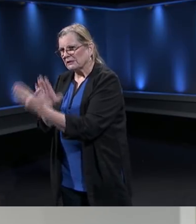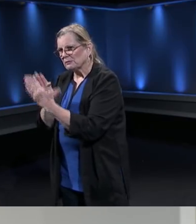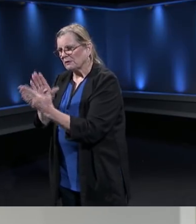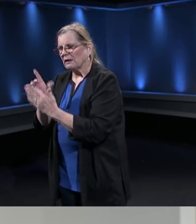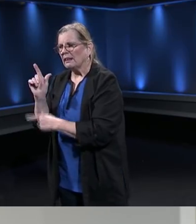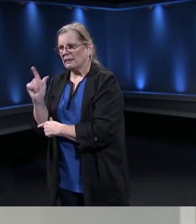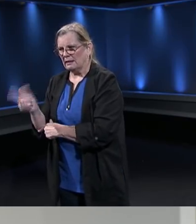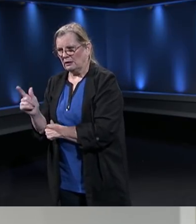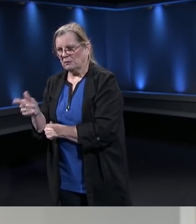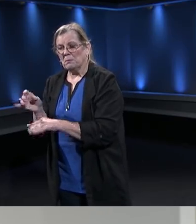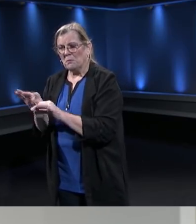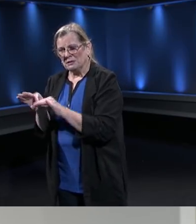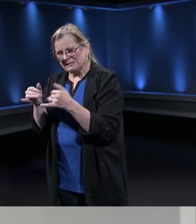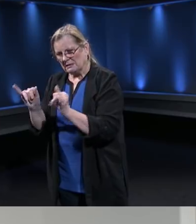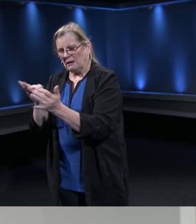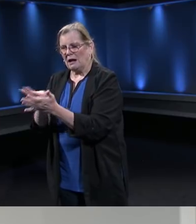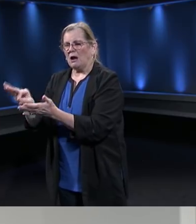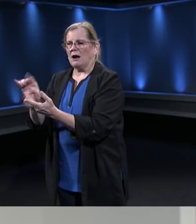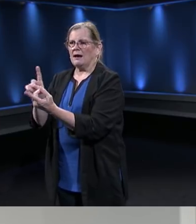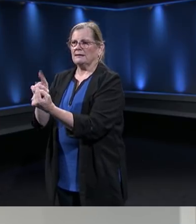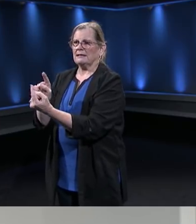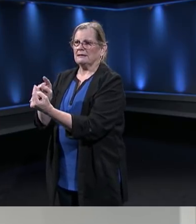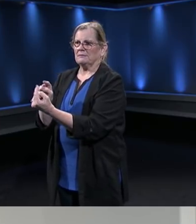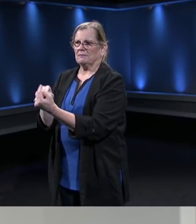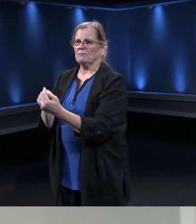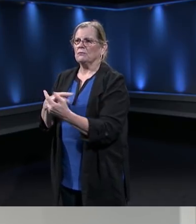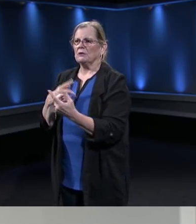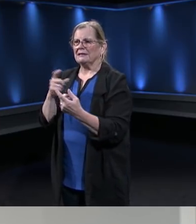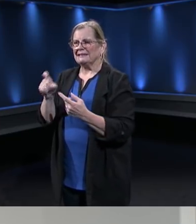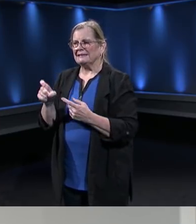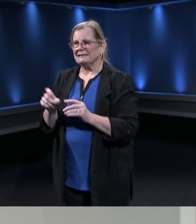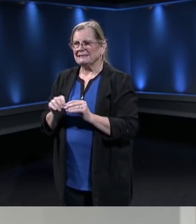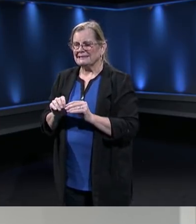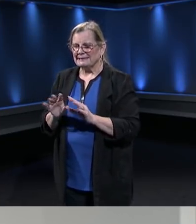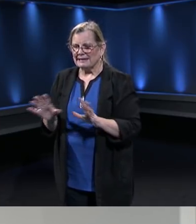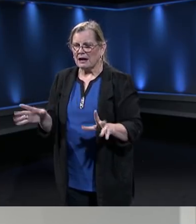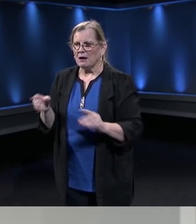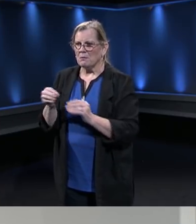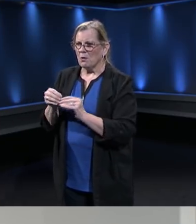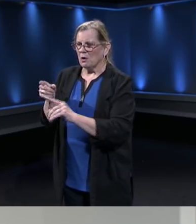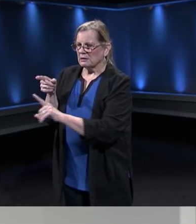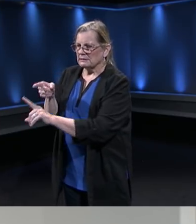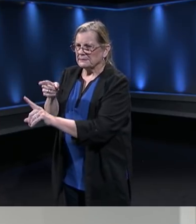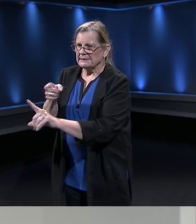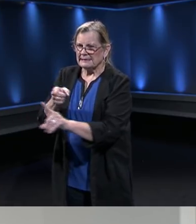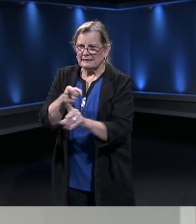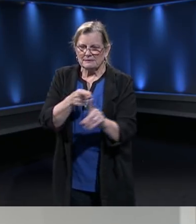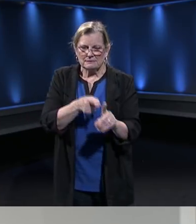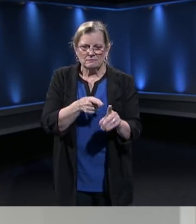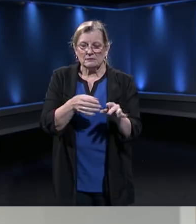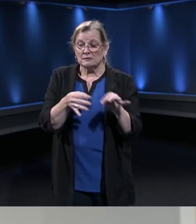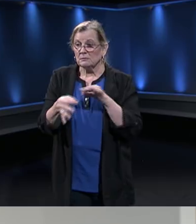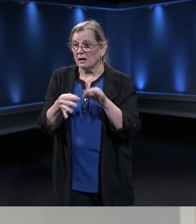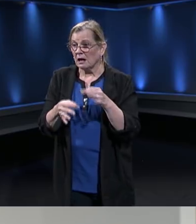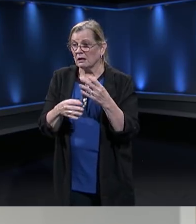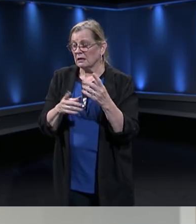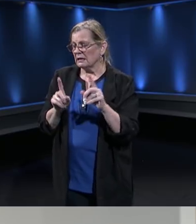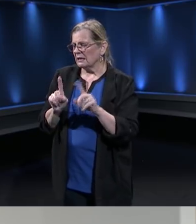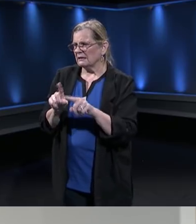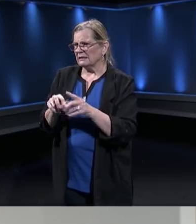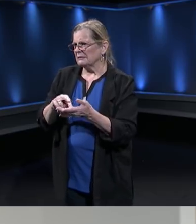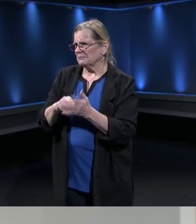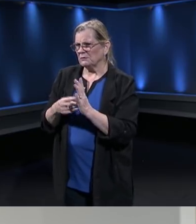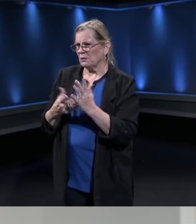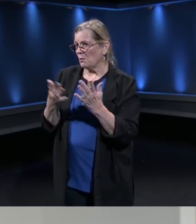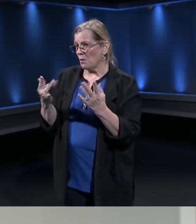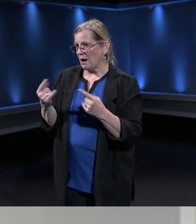share out a much more flexible approach to attendance this year, because we know that that flexibility is so key to